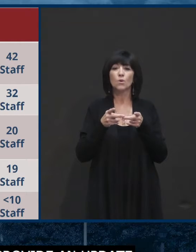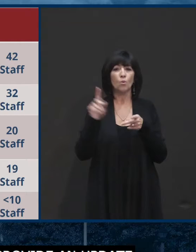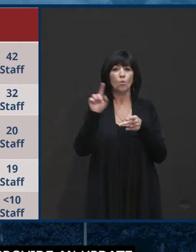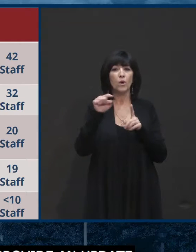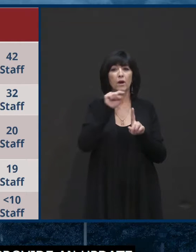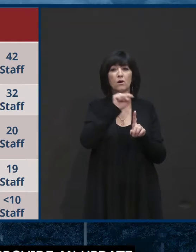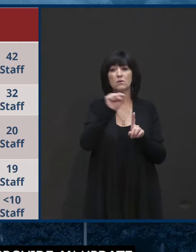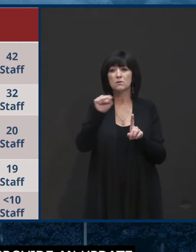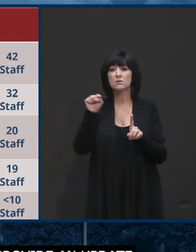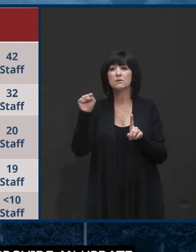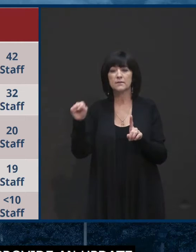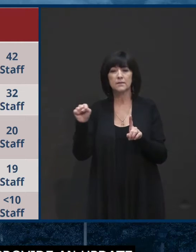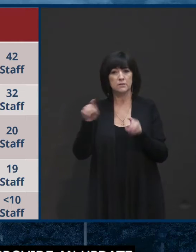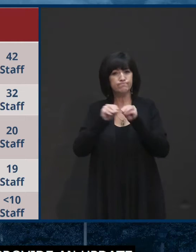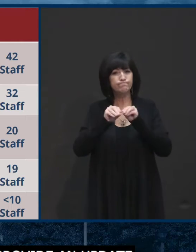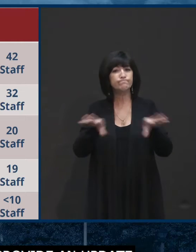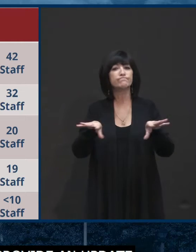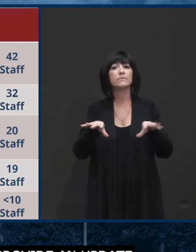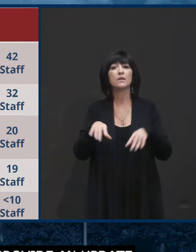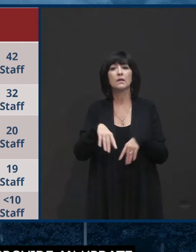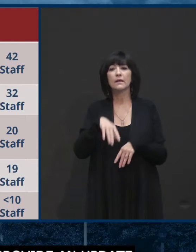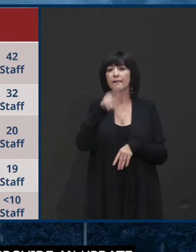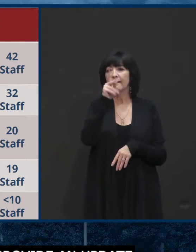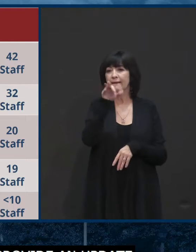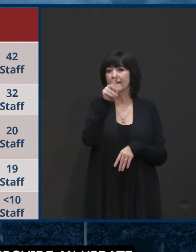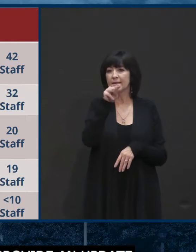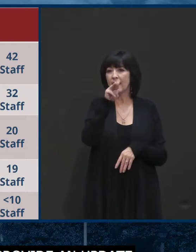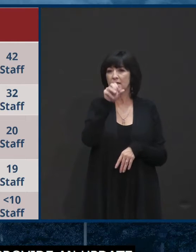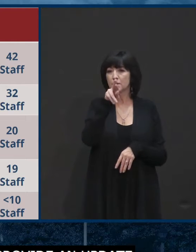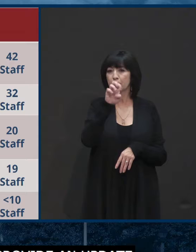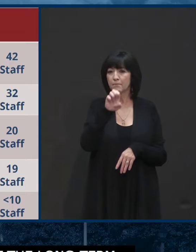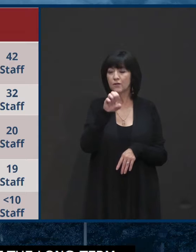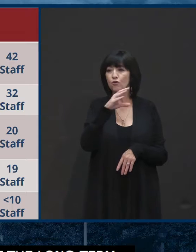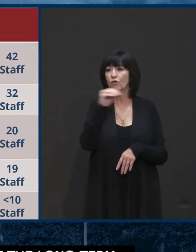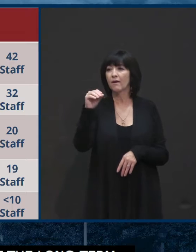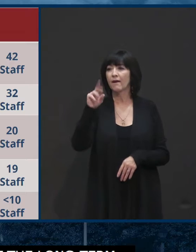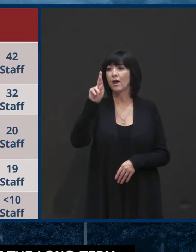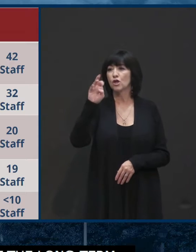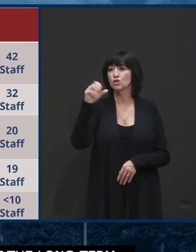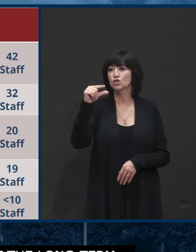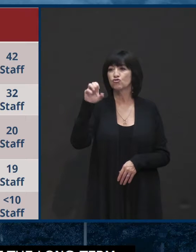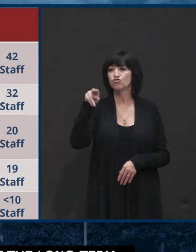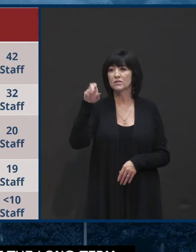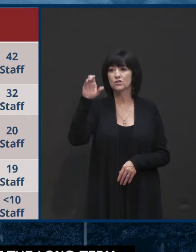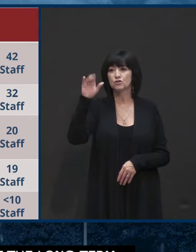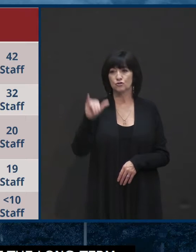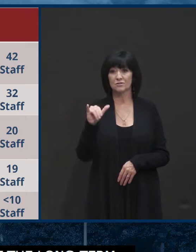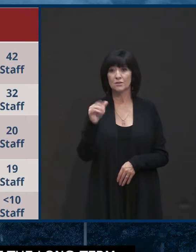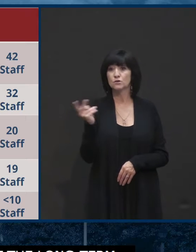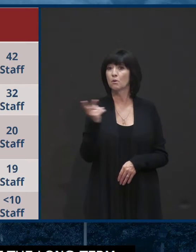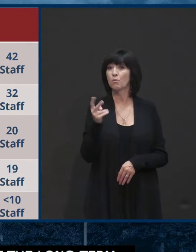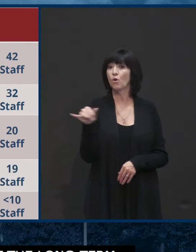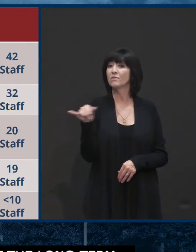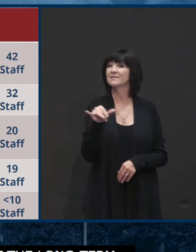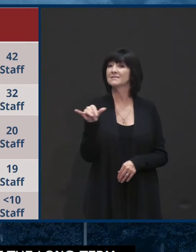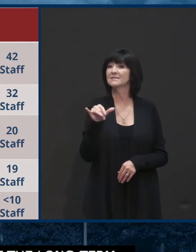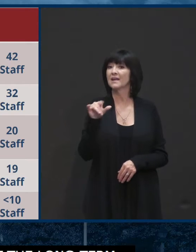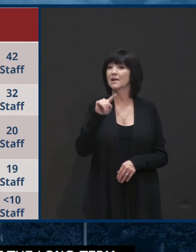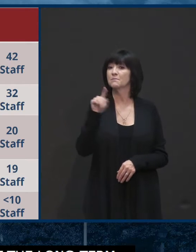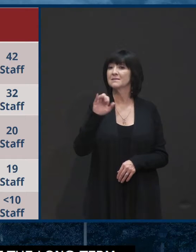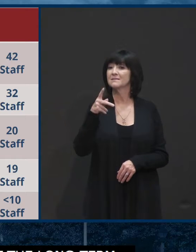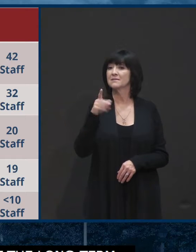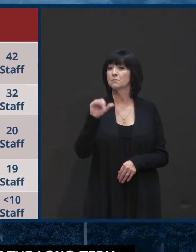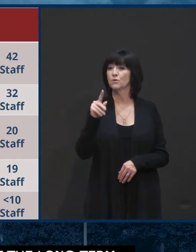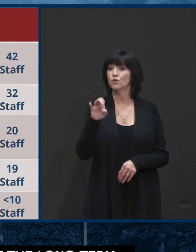outbreaks, Kentmere and Regency, both in Wilmington, both with the same zip code. So if you're noticing